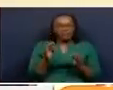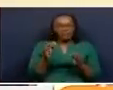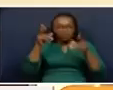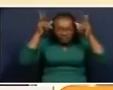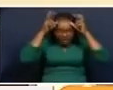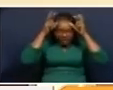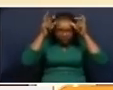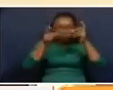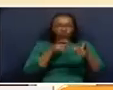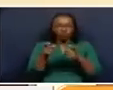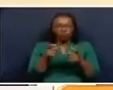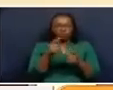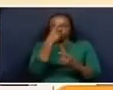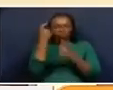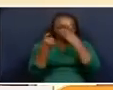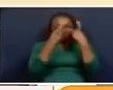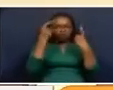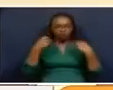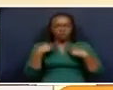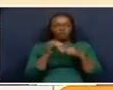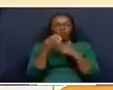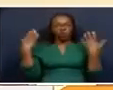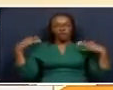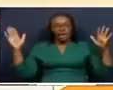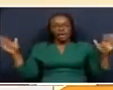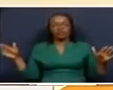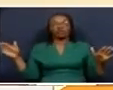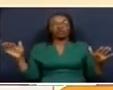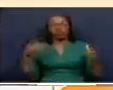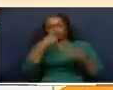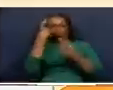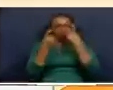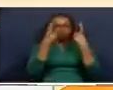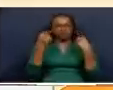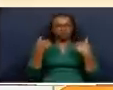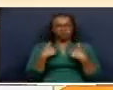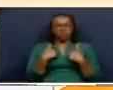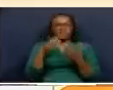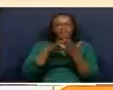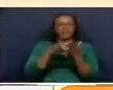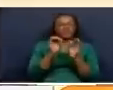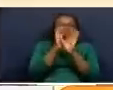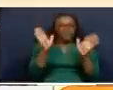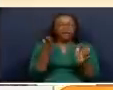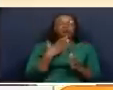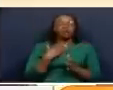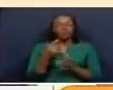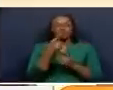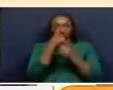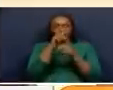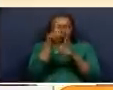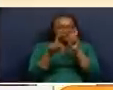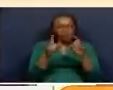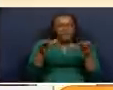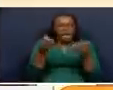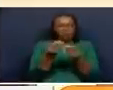is interrogating me or the angel Gabriel. Because the issues are clear. We are going to question you on how you are going to deal with corruption. We